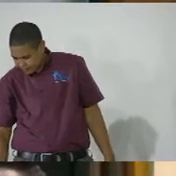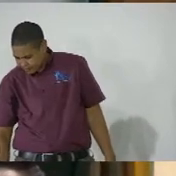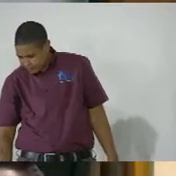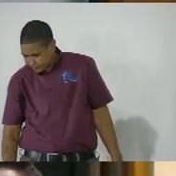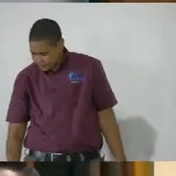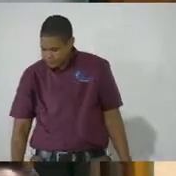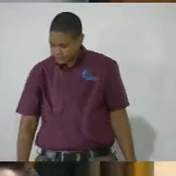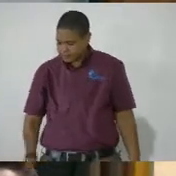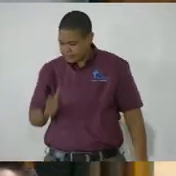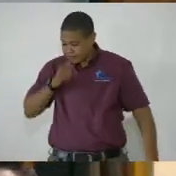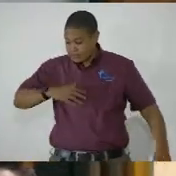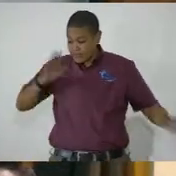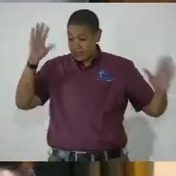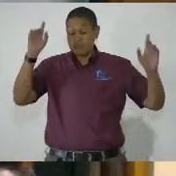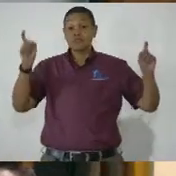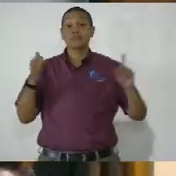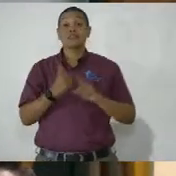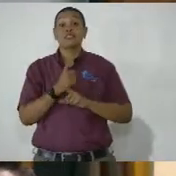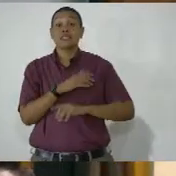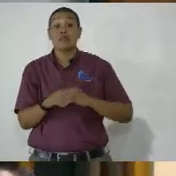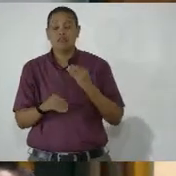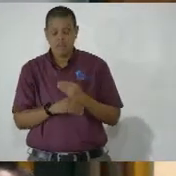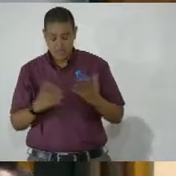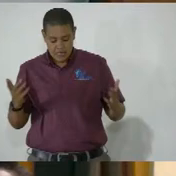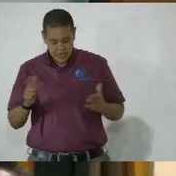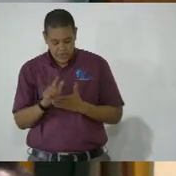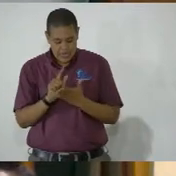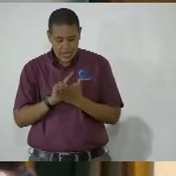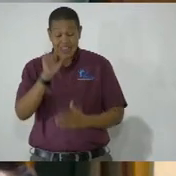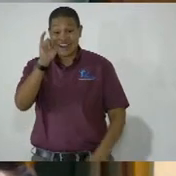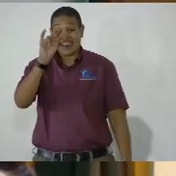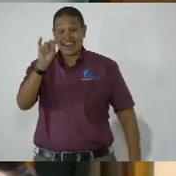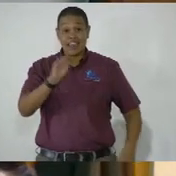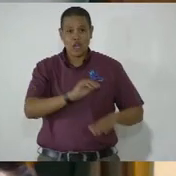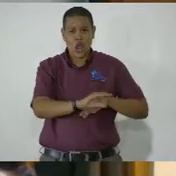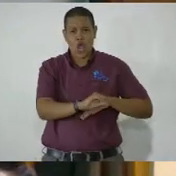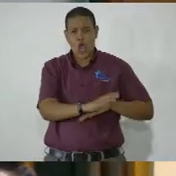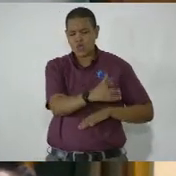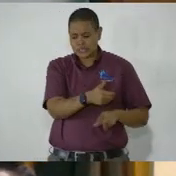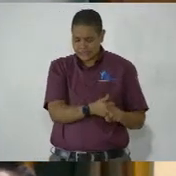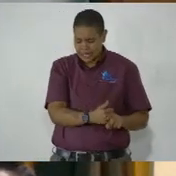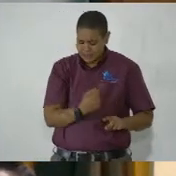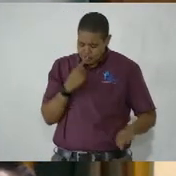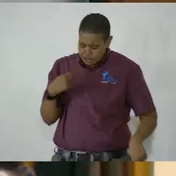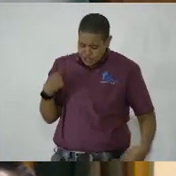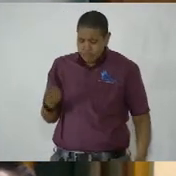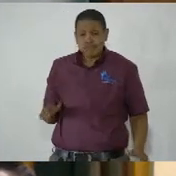Madam Speaker, the Legal Aid Council has been doing